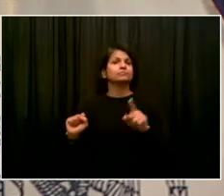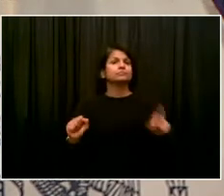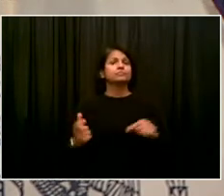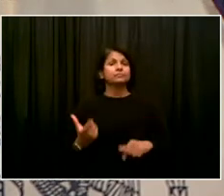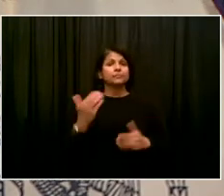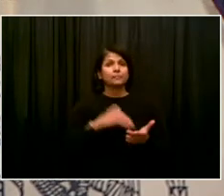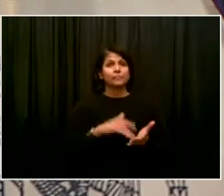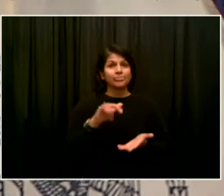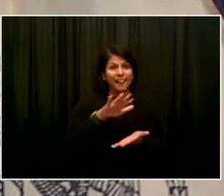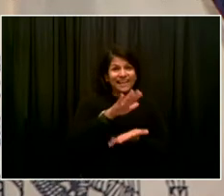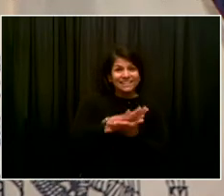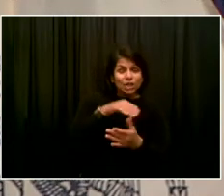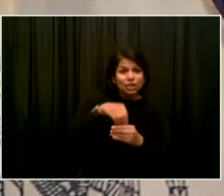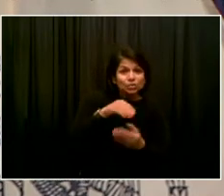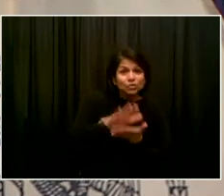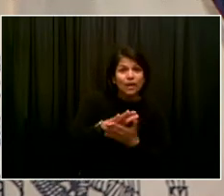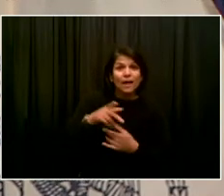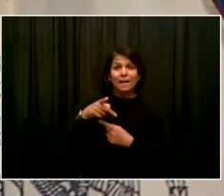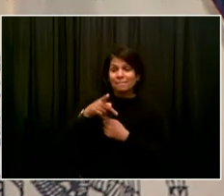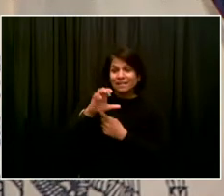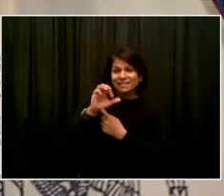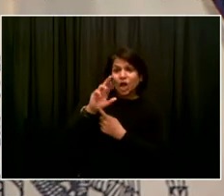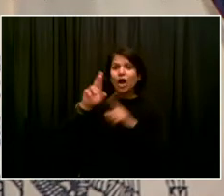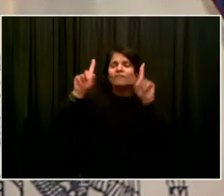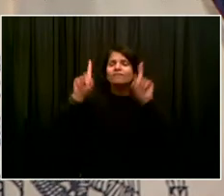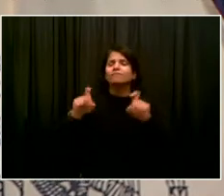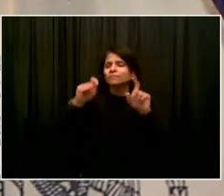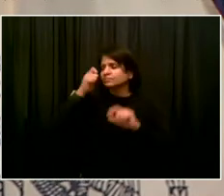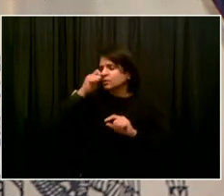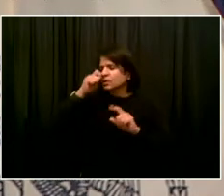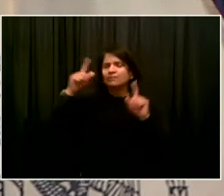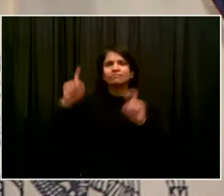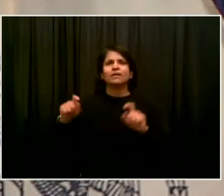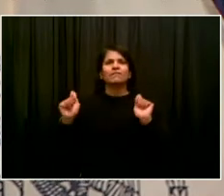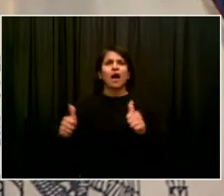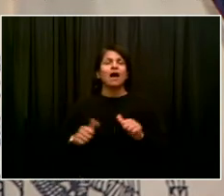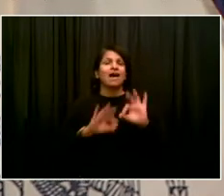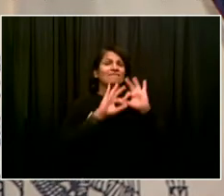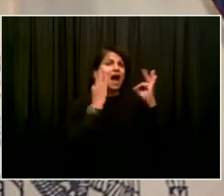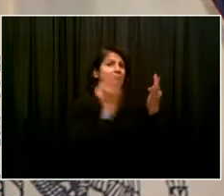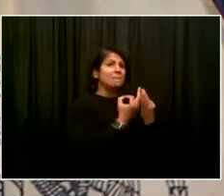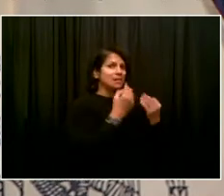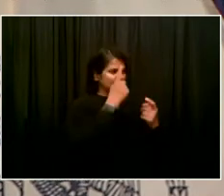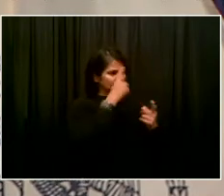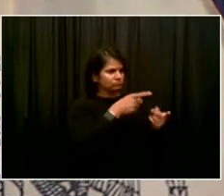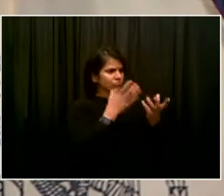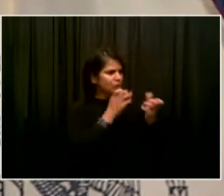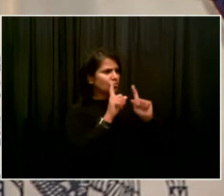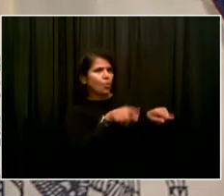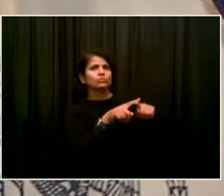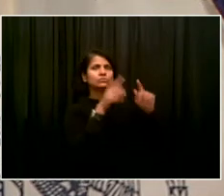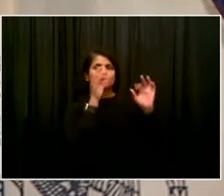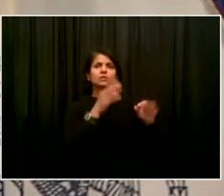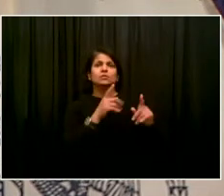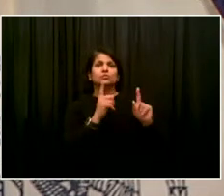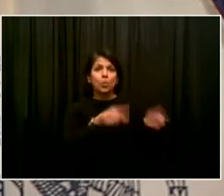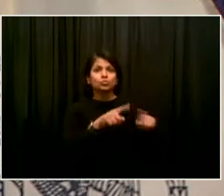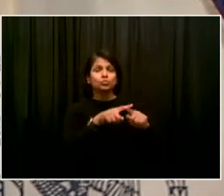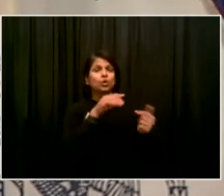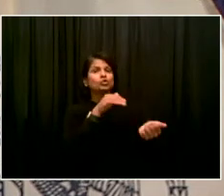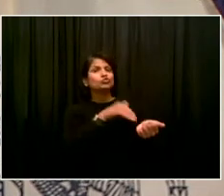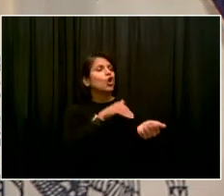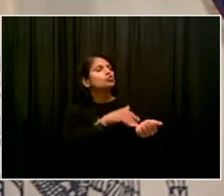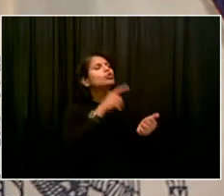have whatever parents do in terms of their own additional PCR testing, which a lot of parents are doing with their kids, and then you have the test